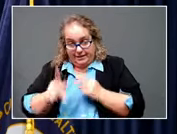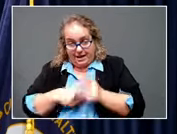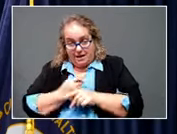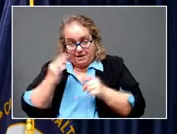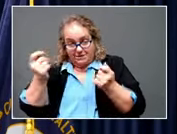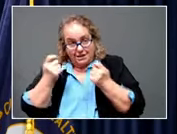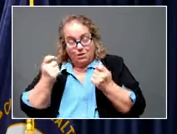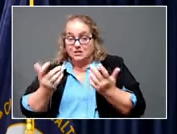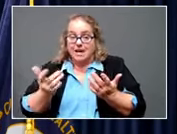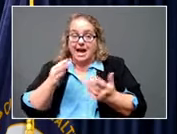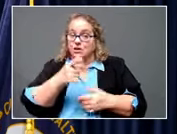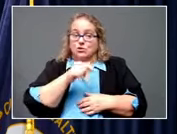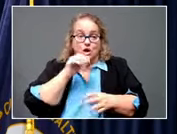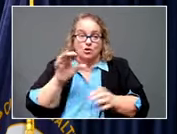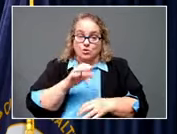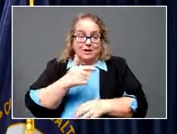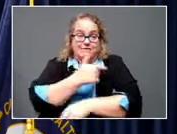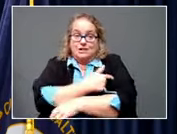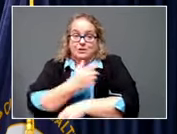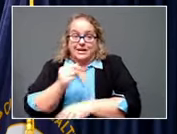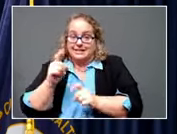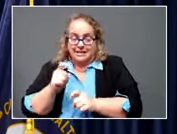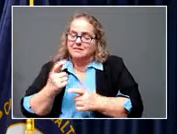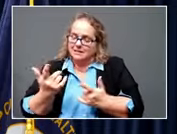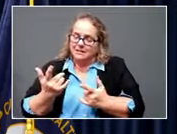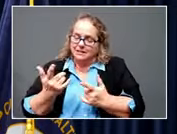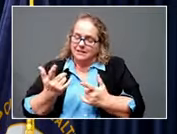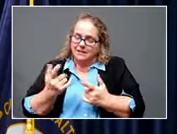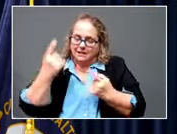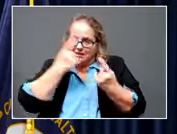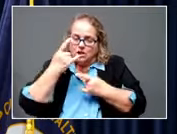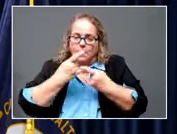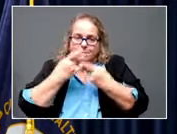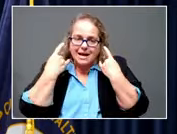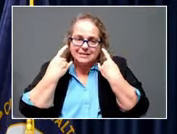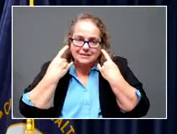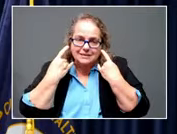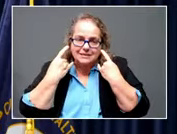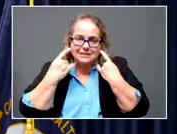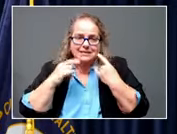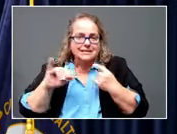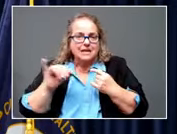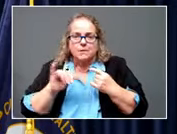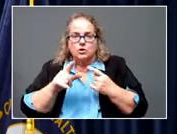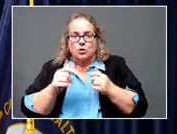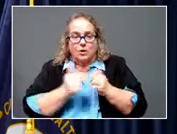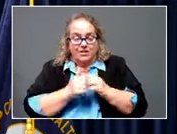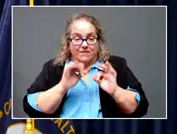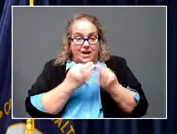tested, consider masking, because it's like a get together with family, right? And the smaller your New Year's celebration, the